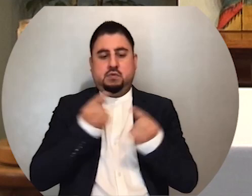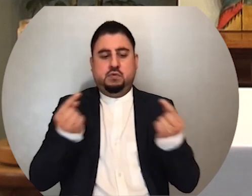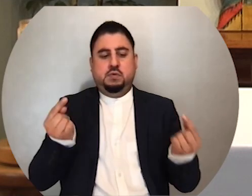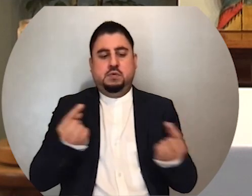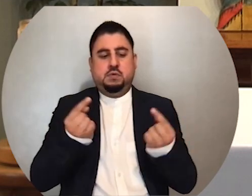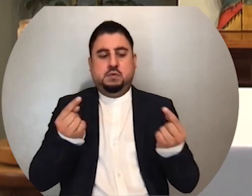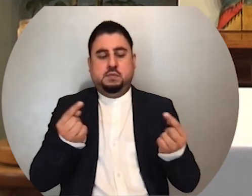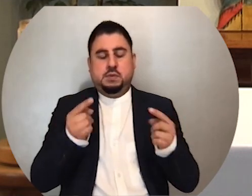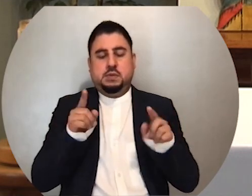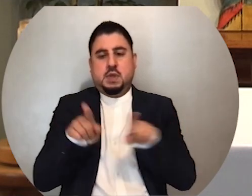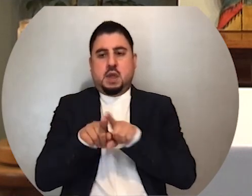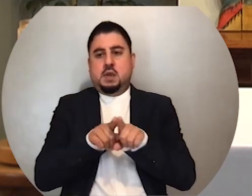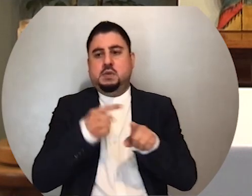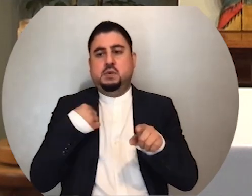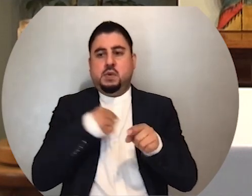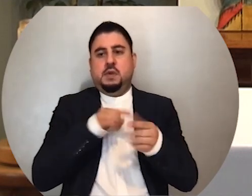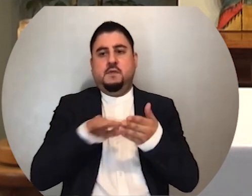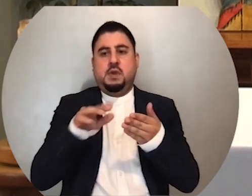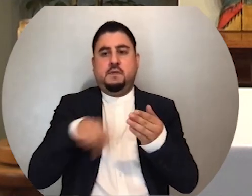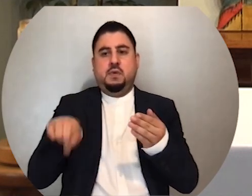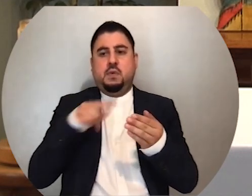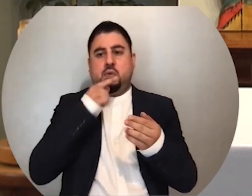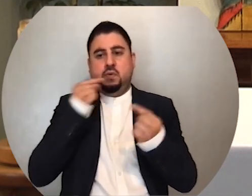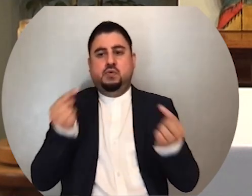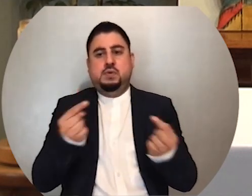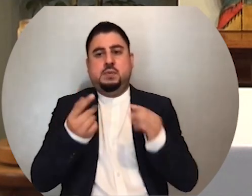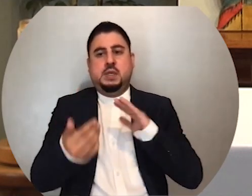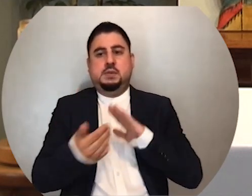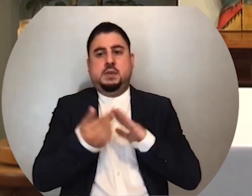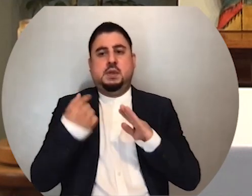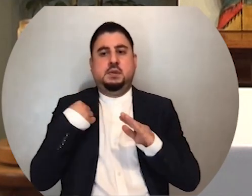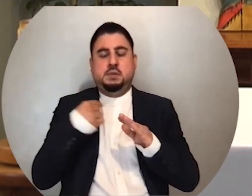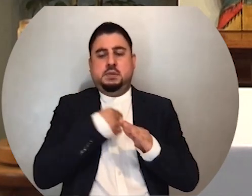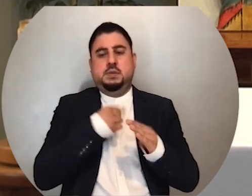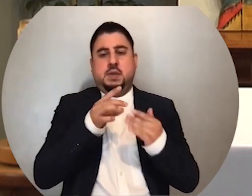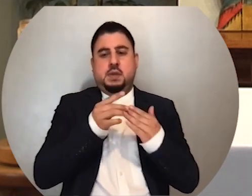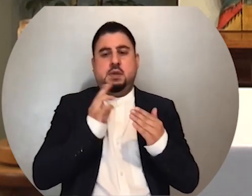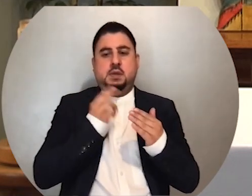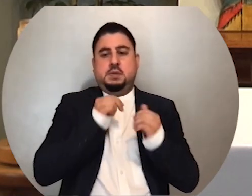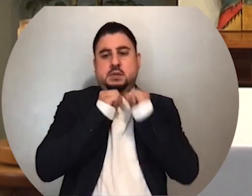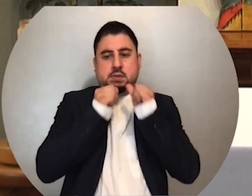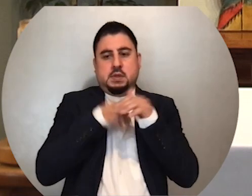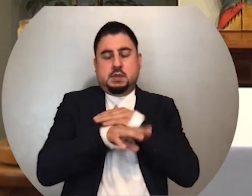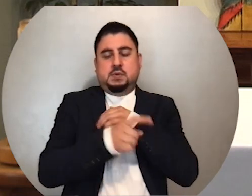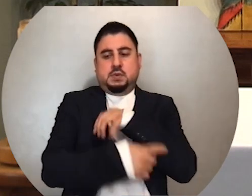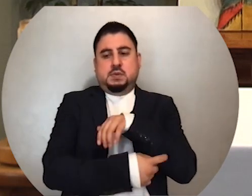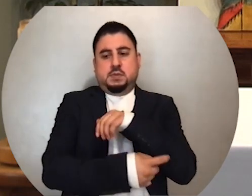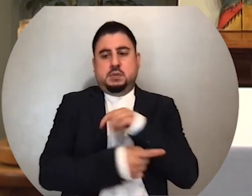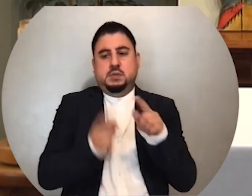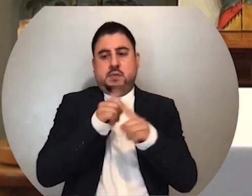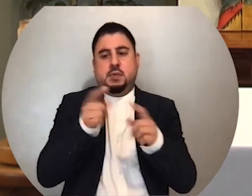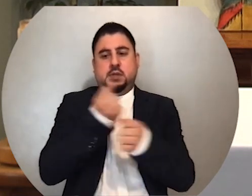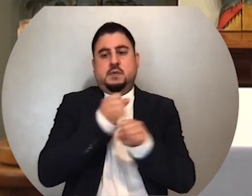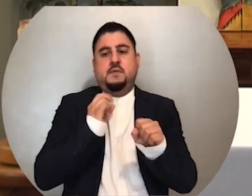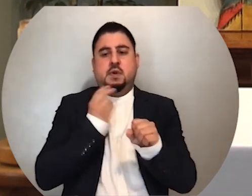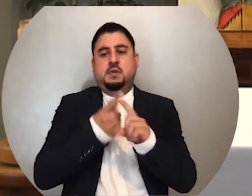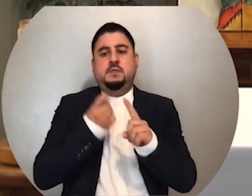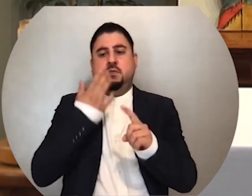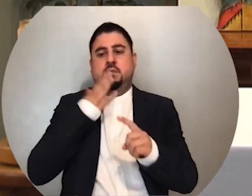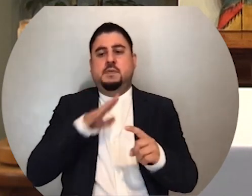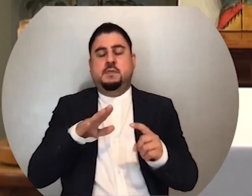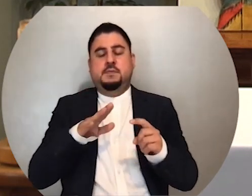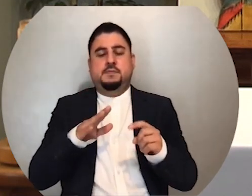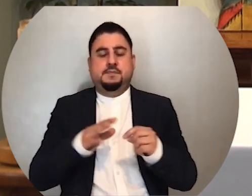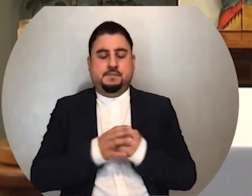And forgive us our trespasses, as we forgive those who trespass against us. And lead us not into temptation,